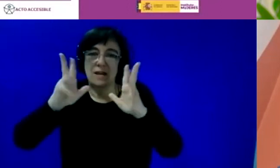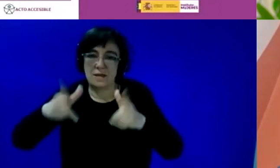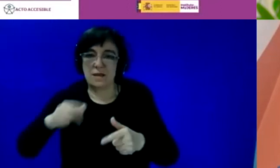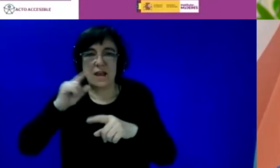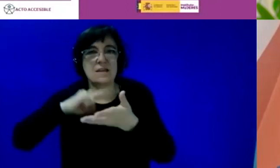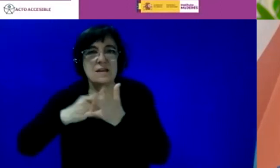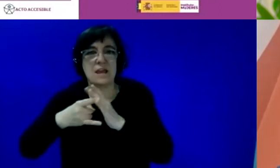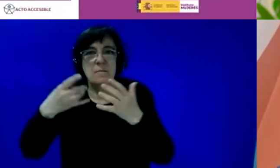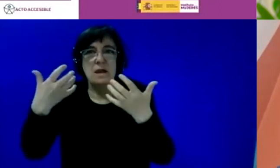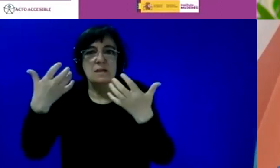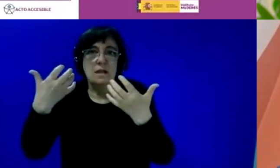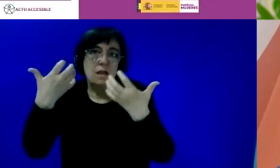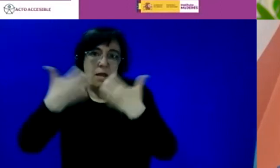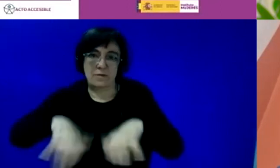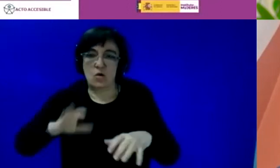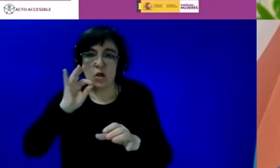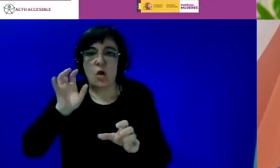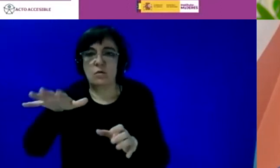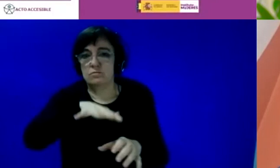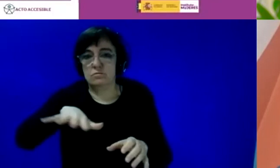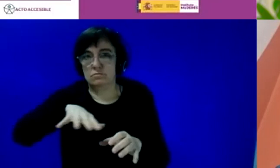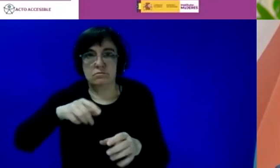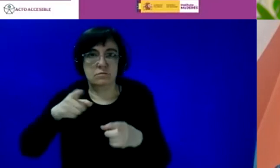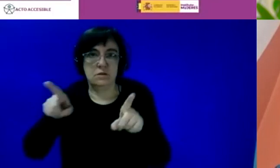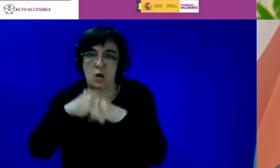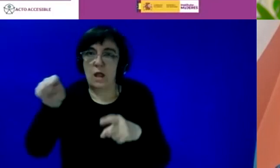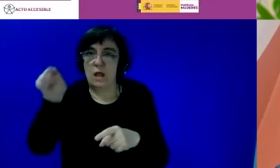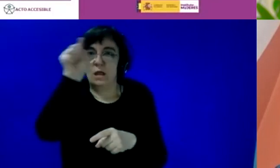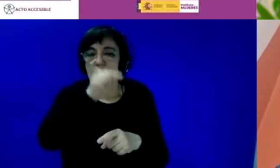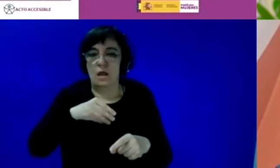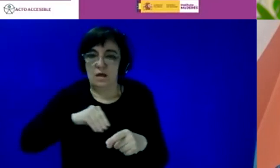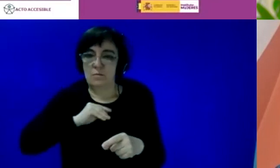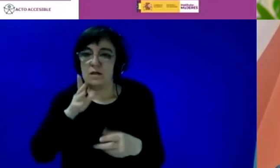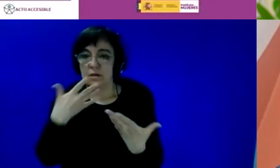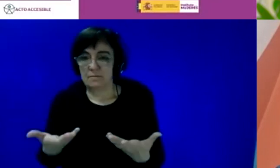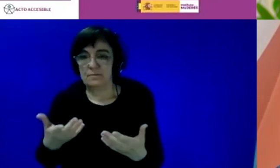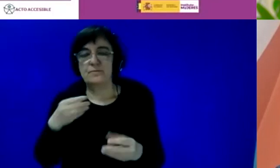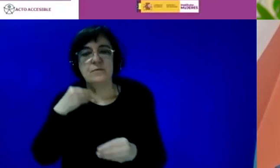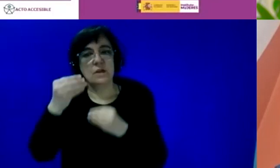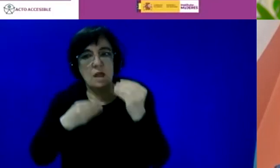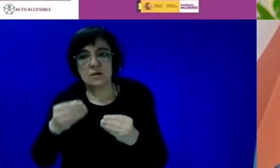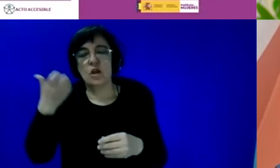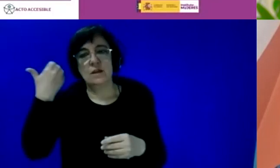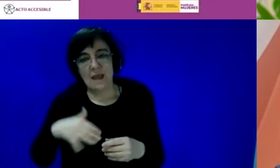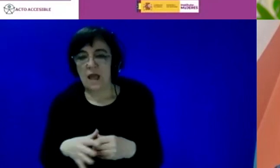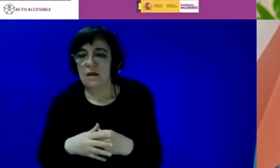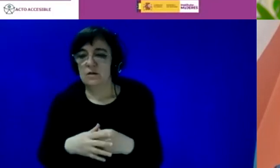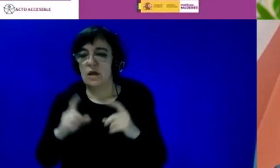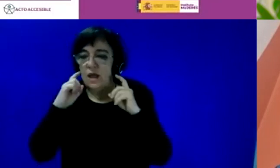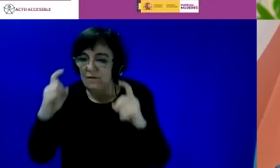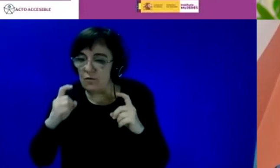centers, and then they can move on to any other part of Spain. We